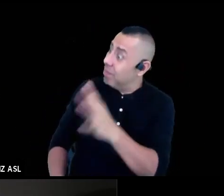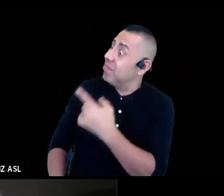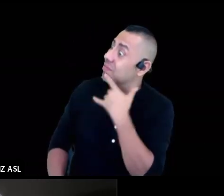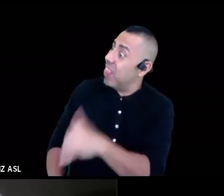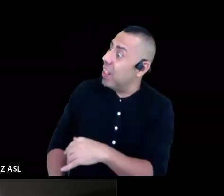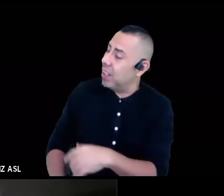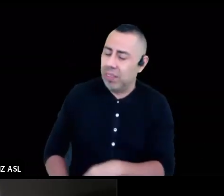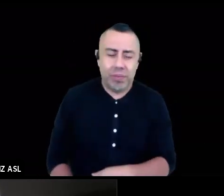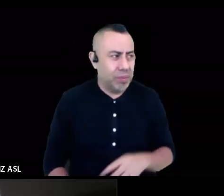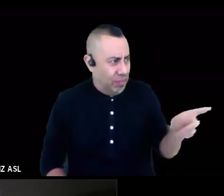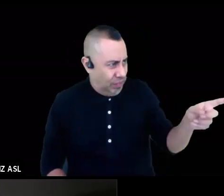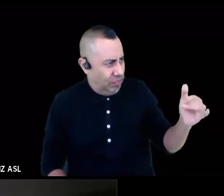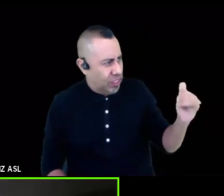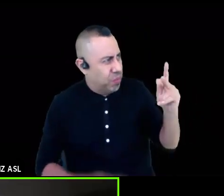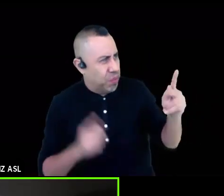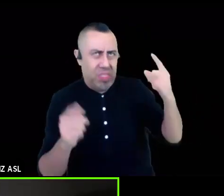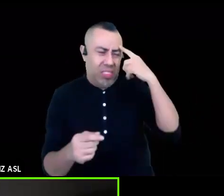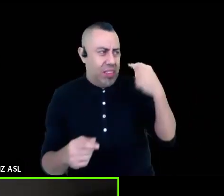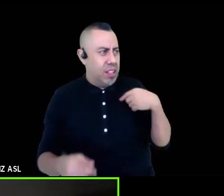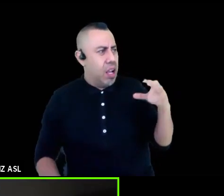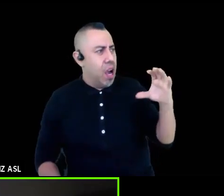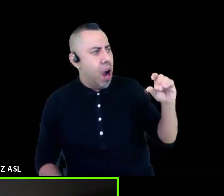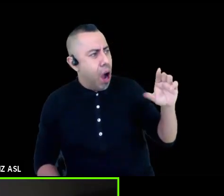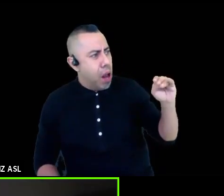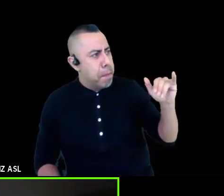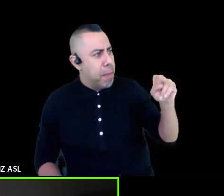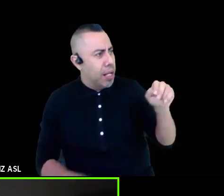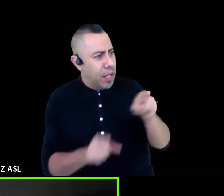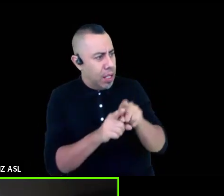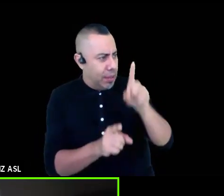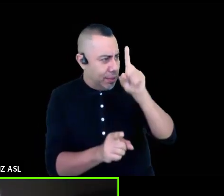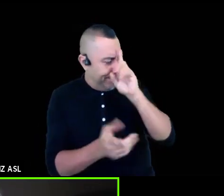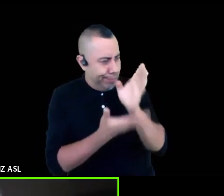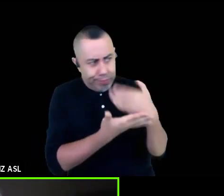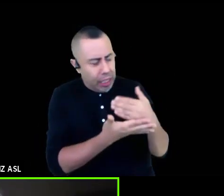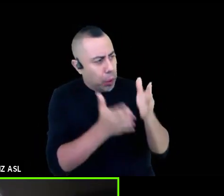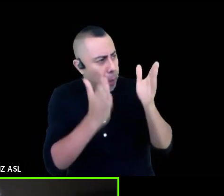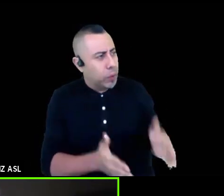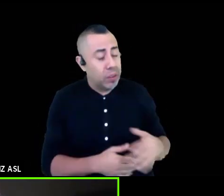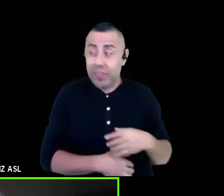Columbine psycho or something. You did say that. Didn't mean it.